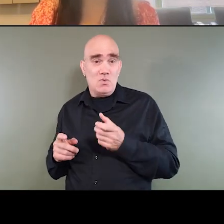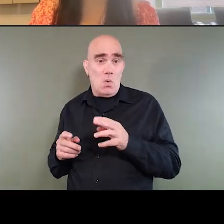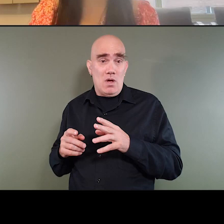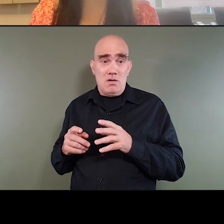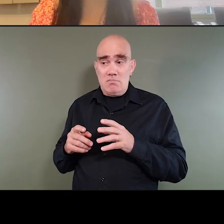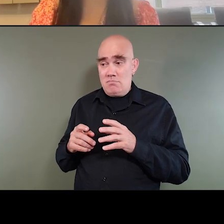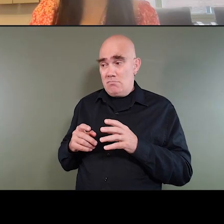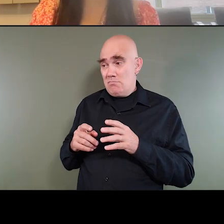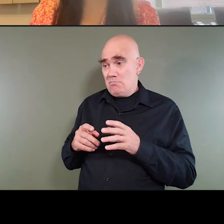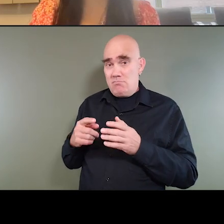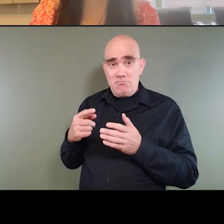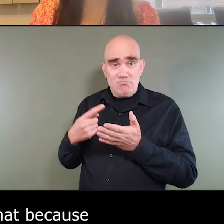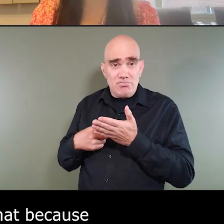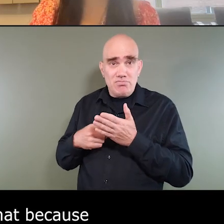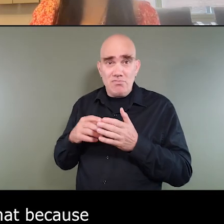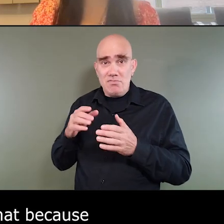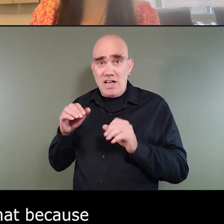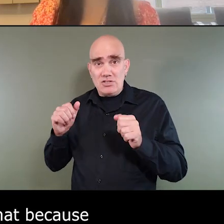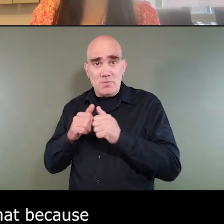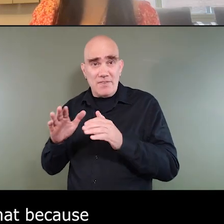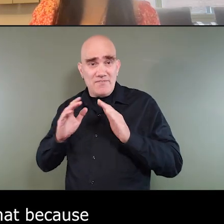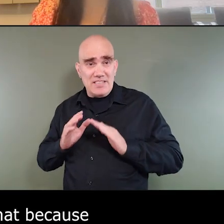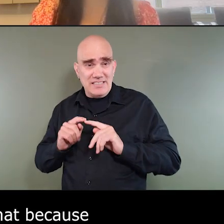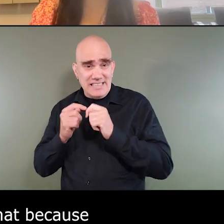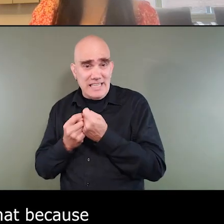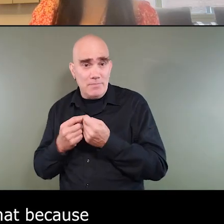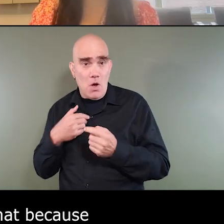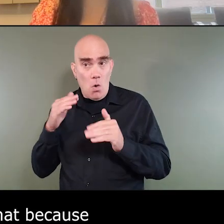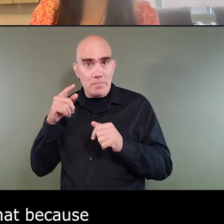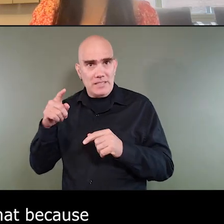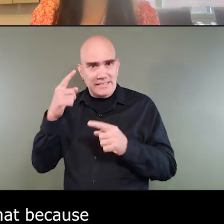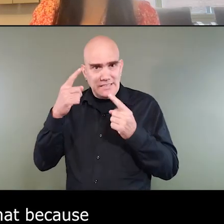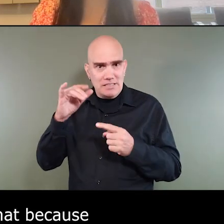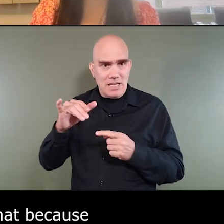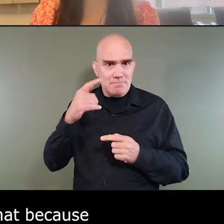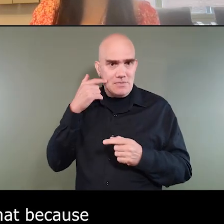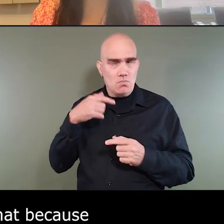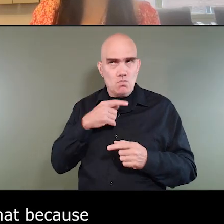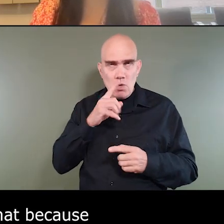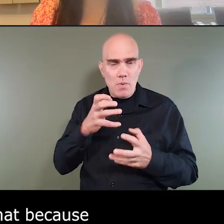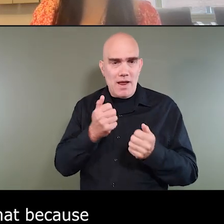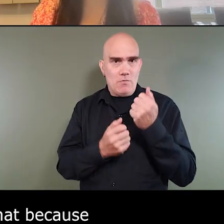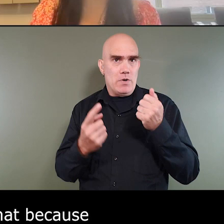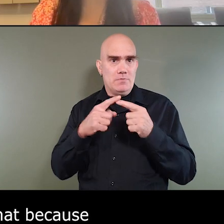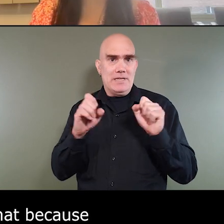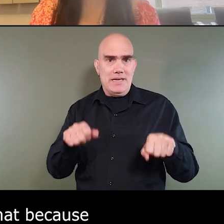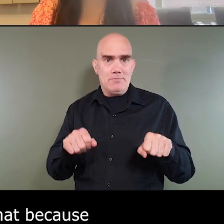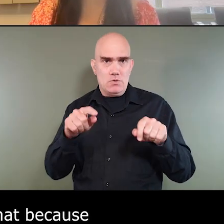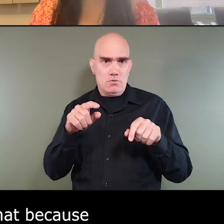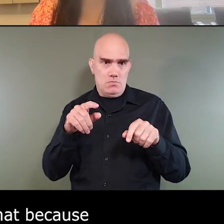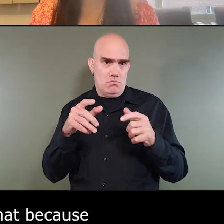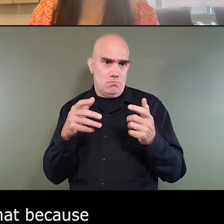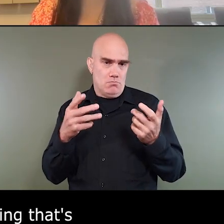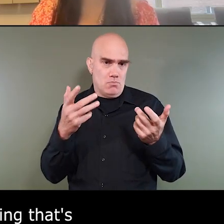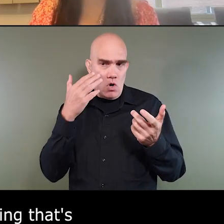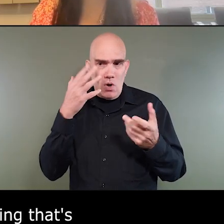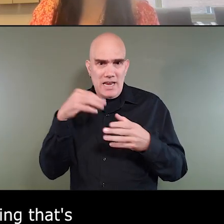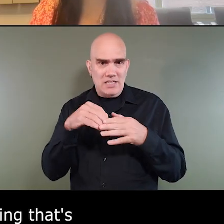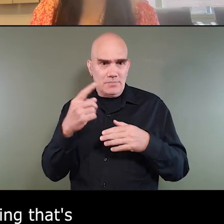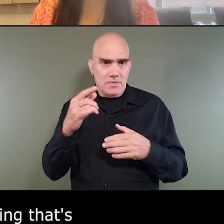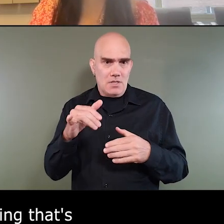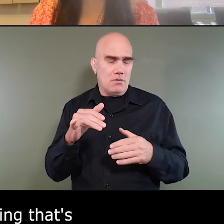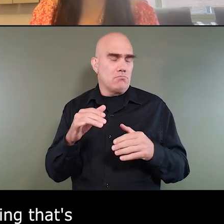questions about exercise with their physician team, I hope they consider that, because we really want everybody to be able